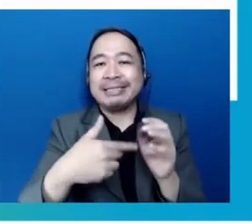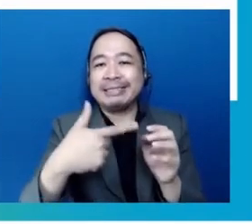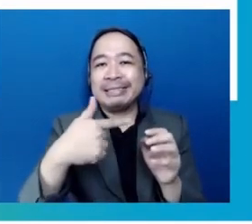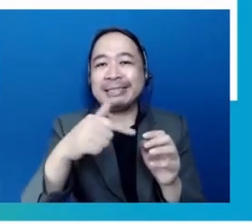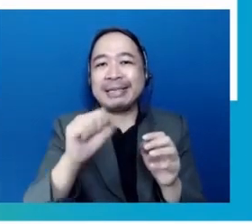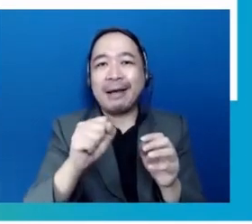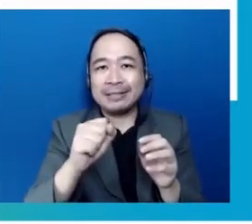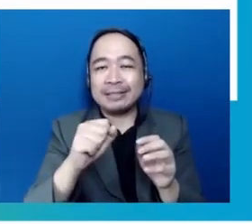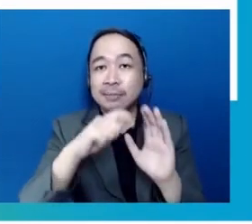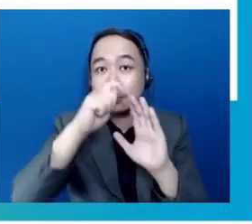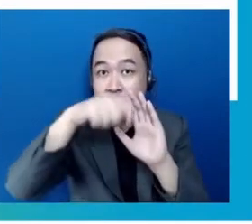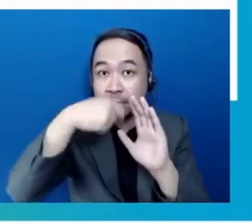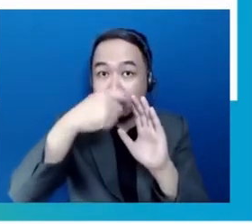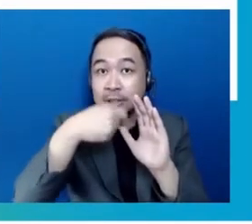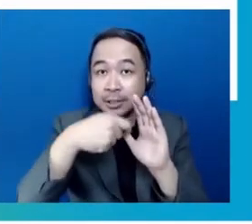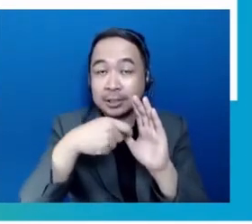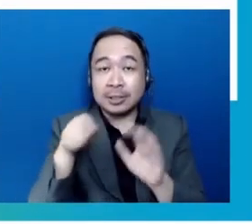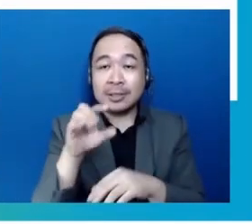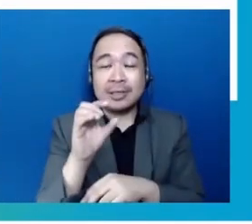projects in DMCs